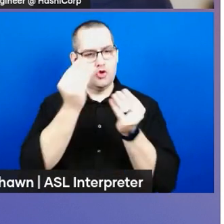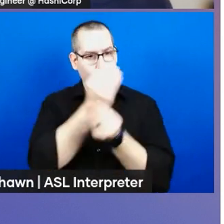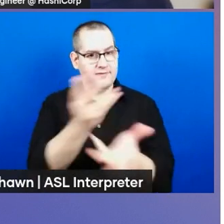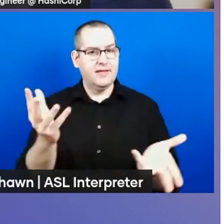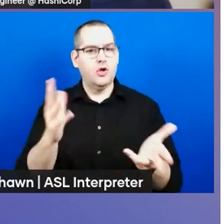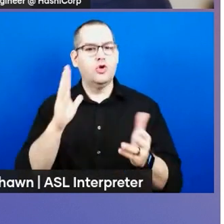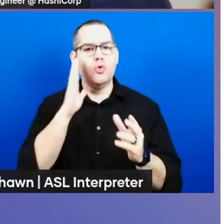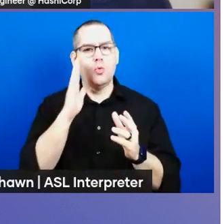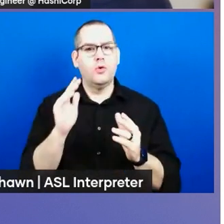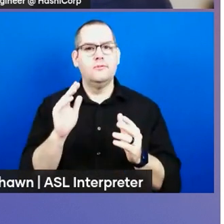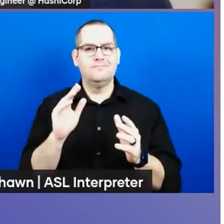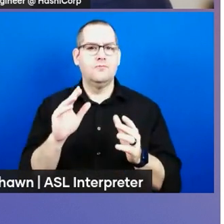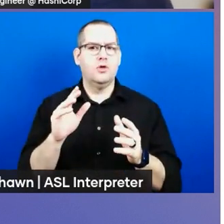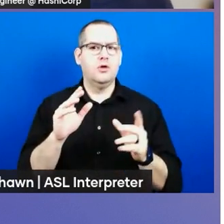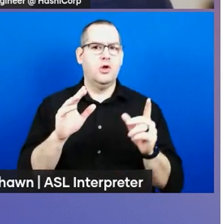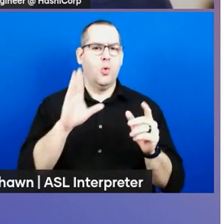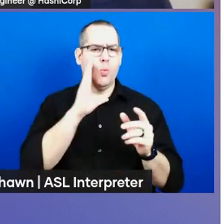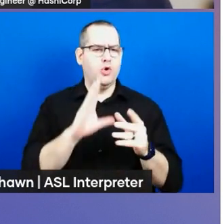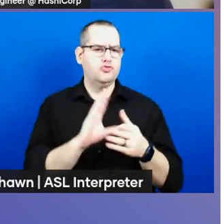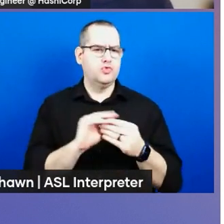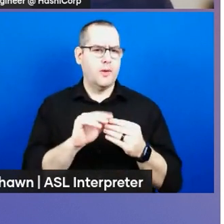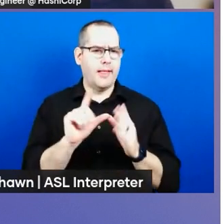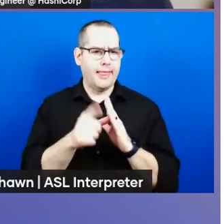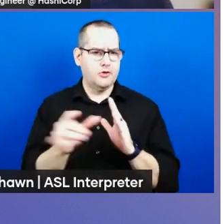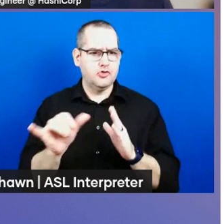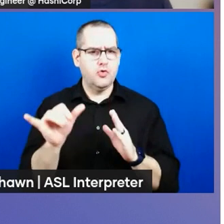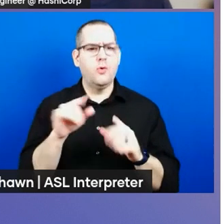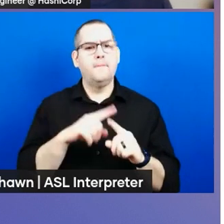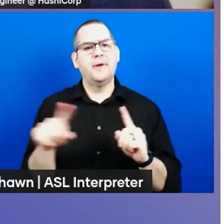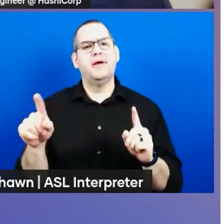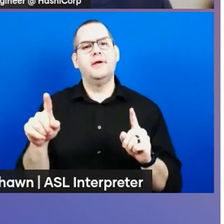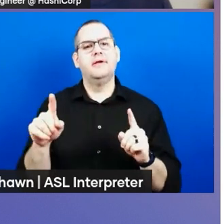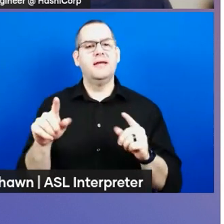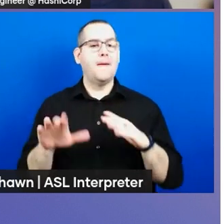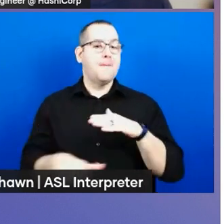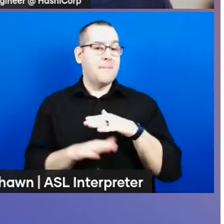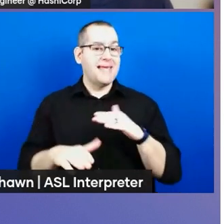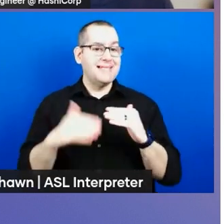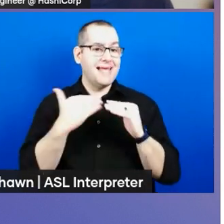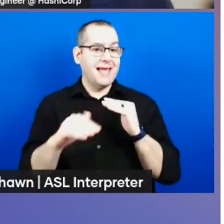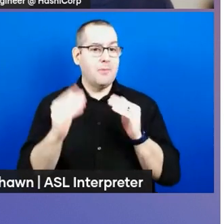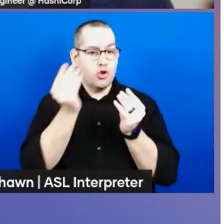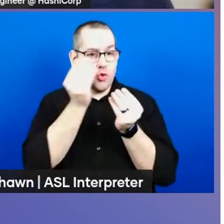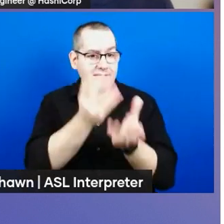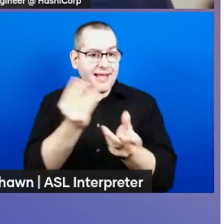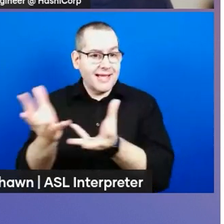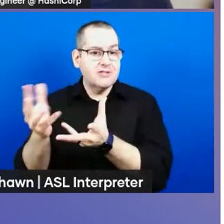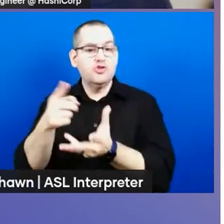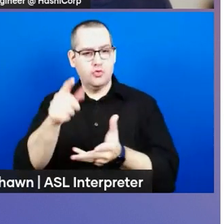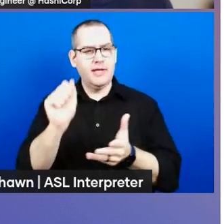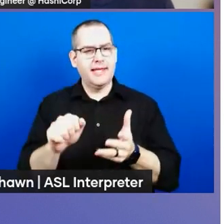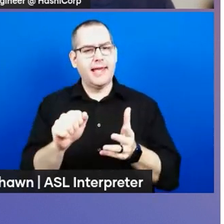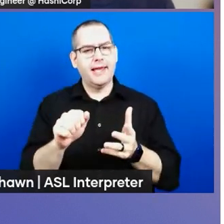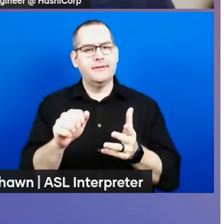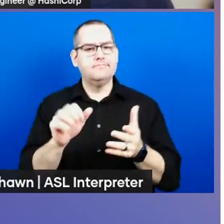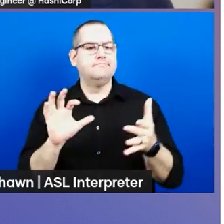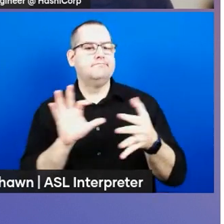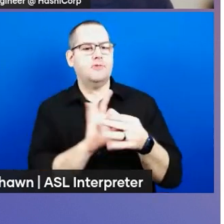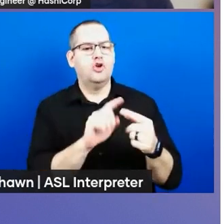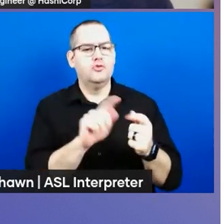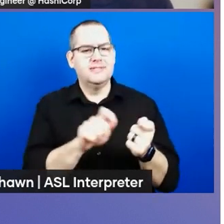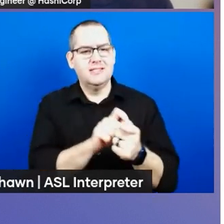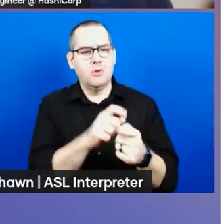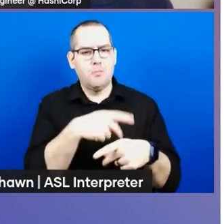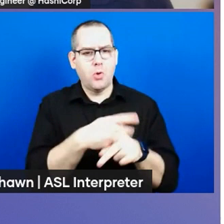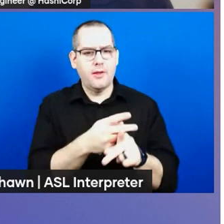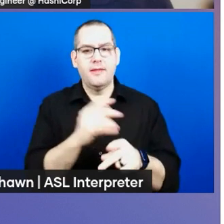which we'll talk about in a bit. But right now we just have basic email notifications where you can subscribe to a different product. So like right now,